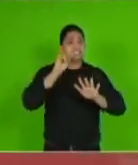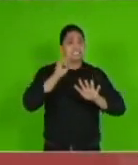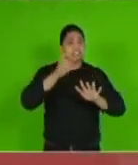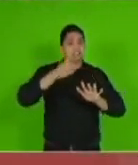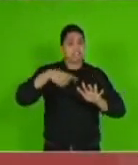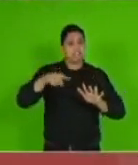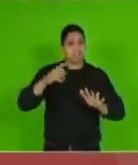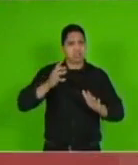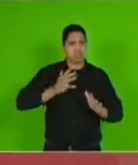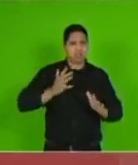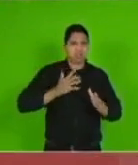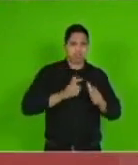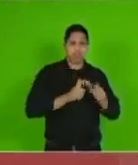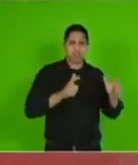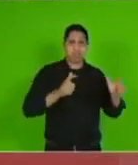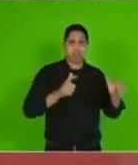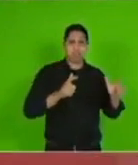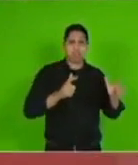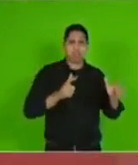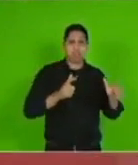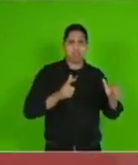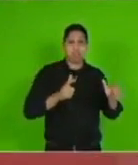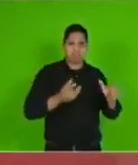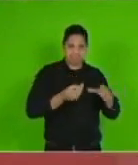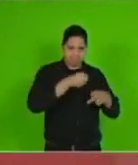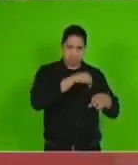these men who are walking around in the nighttime, these foolish people,